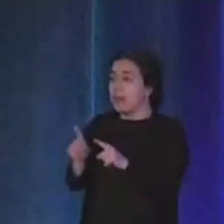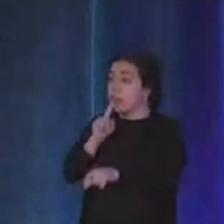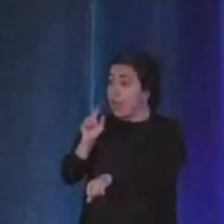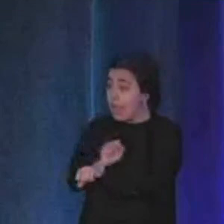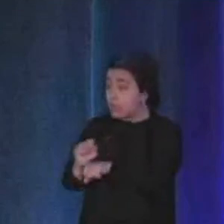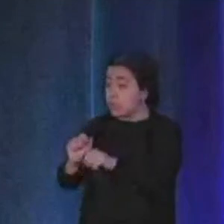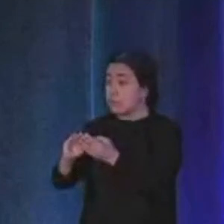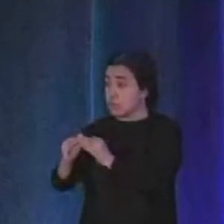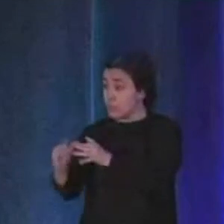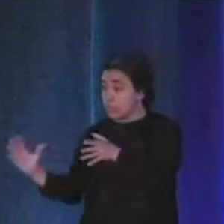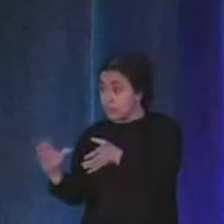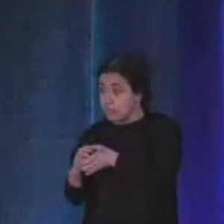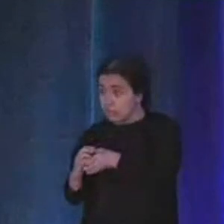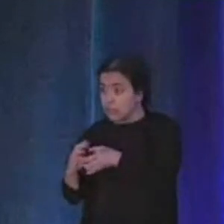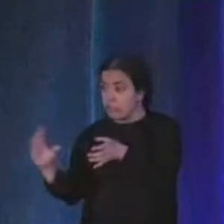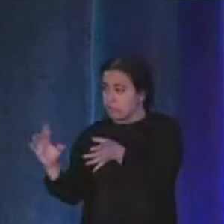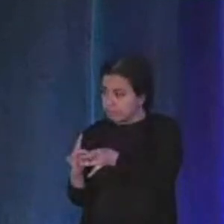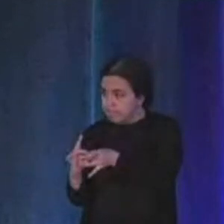community.